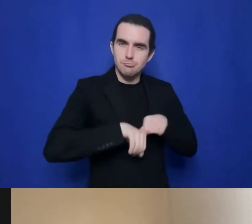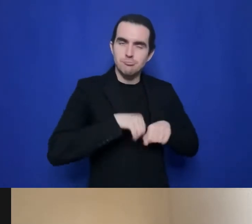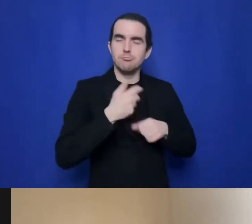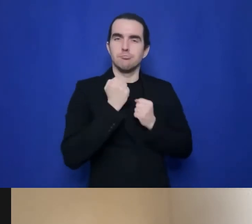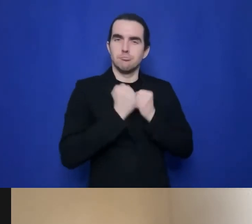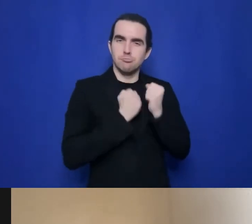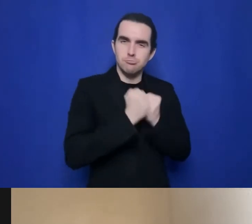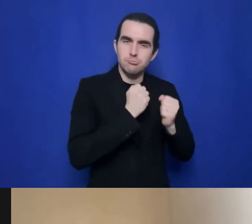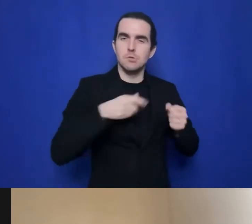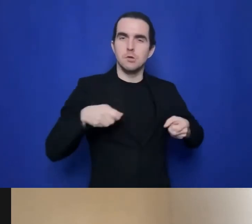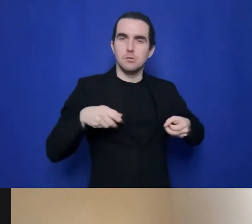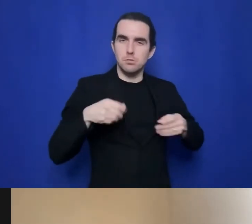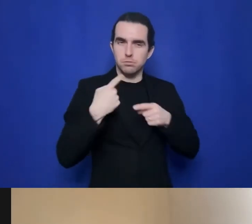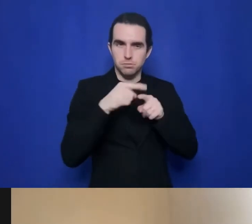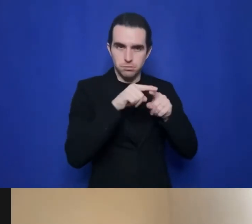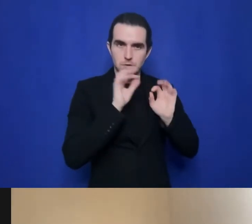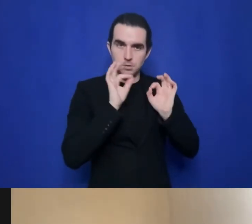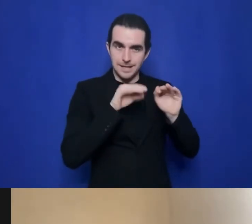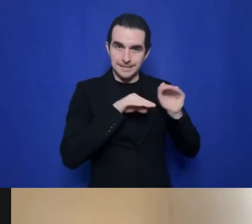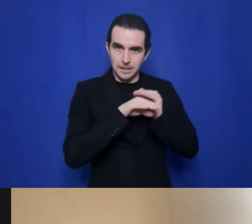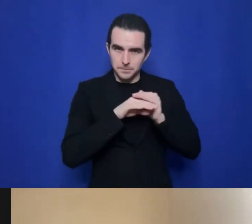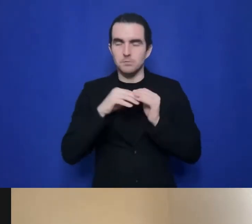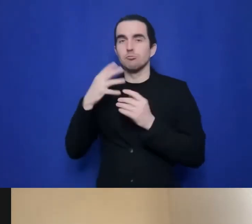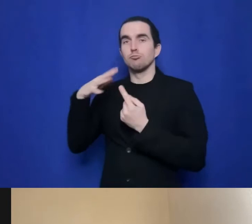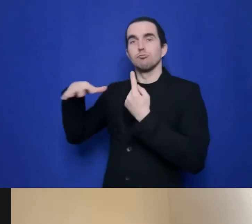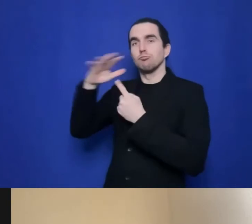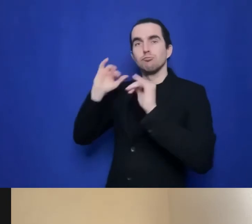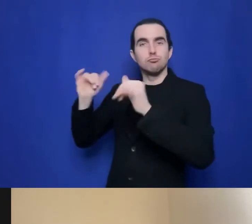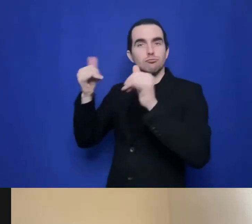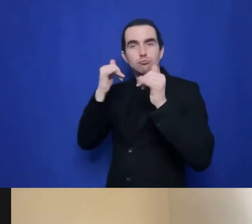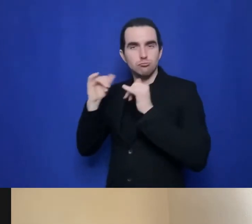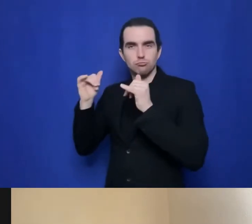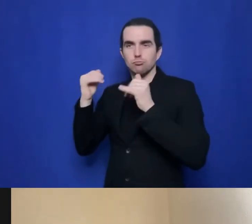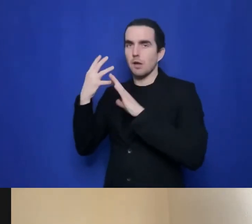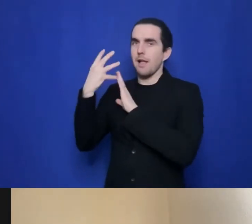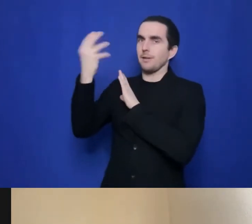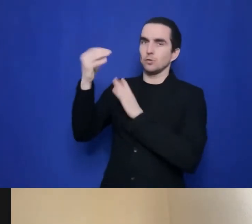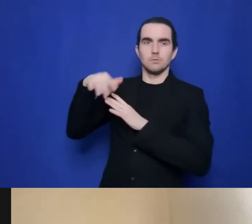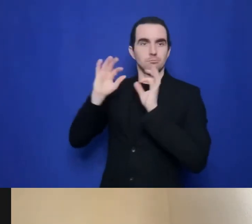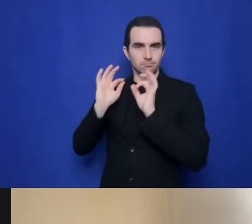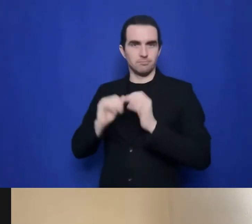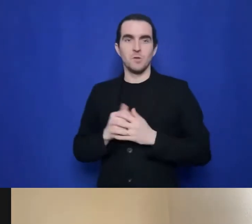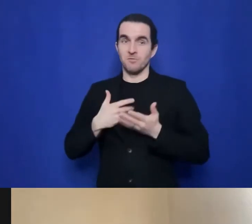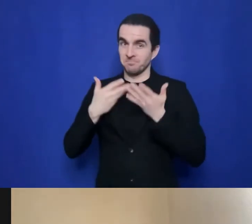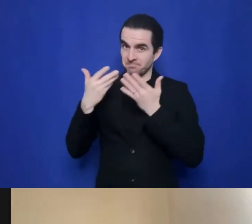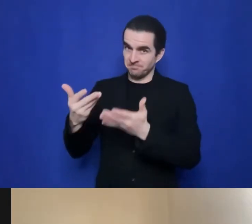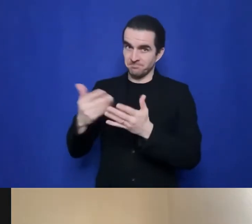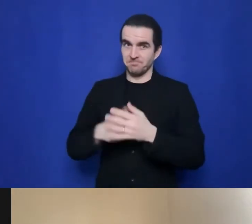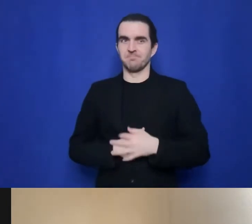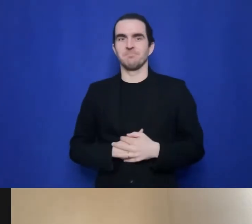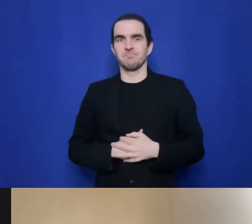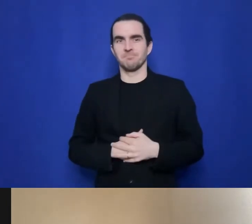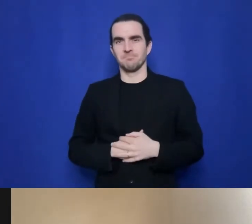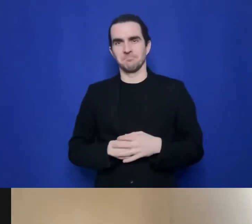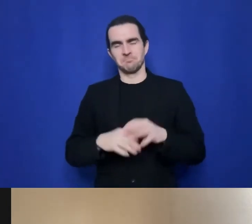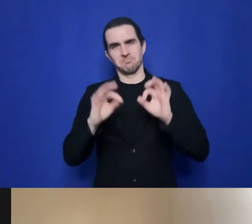floor. Thank you, Amelia. Wonderful. Thank you so much. Good morning and happy afternoon and welcome. My name is